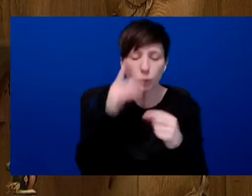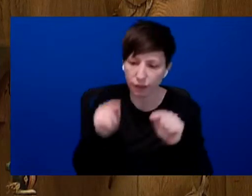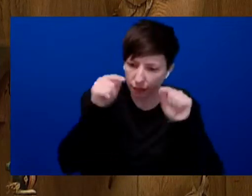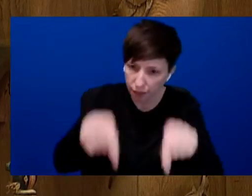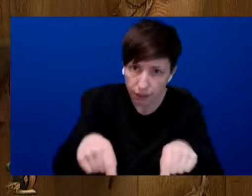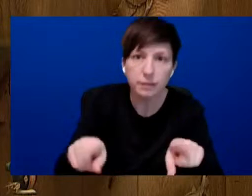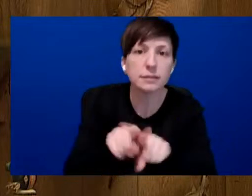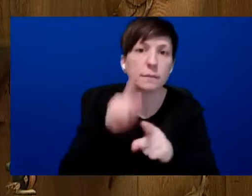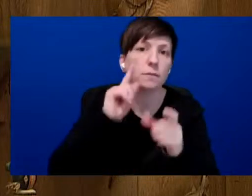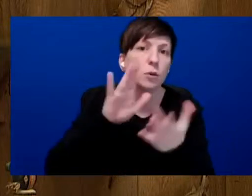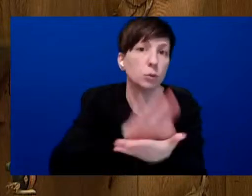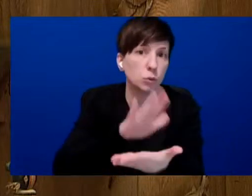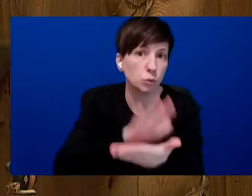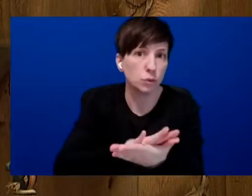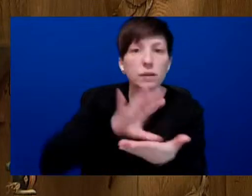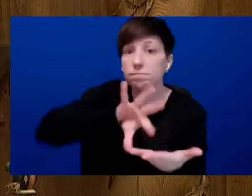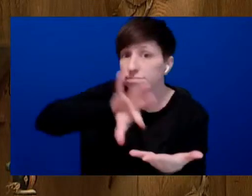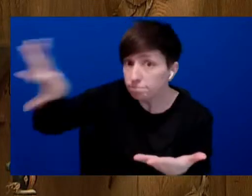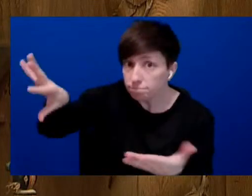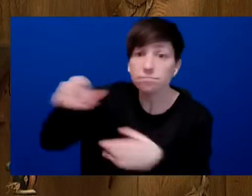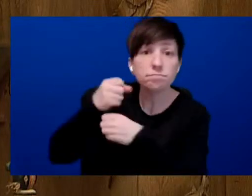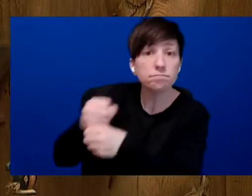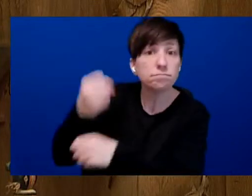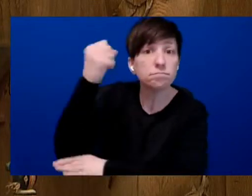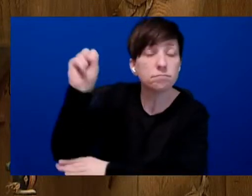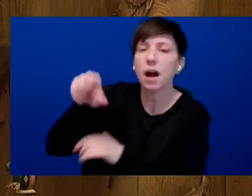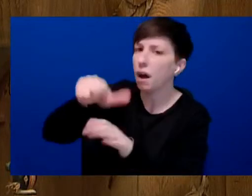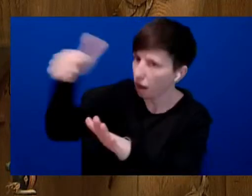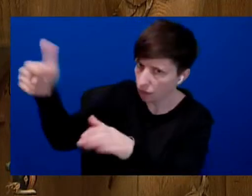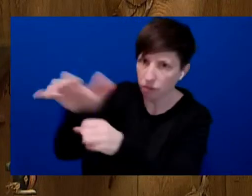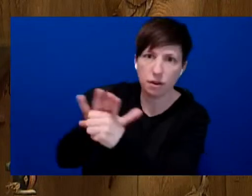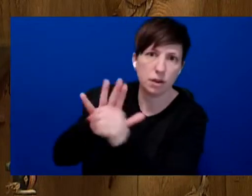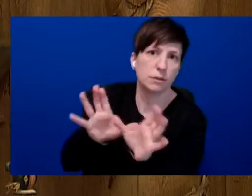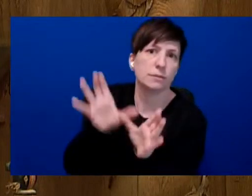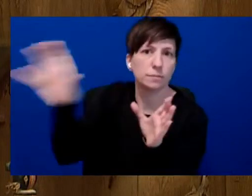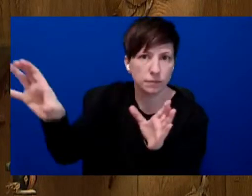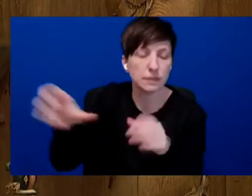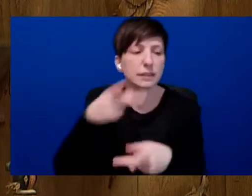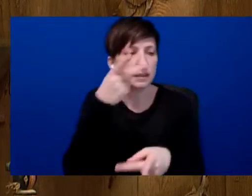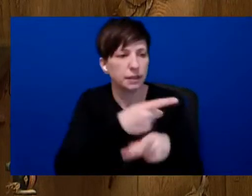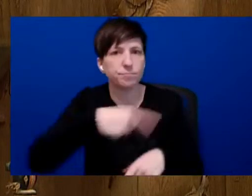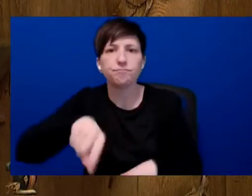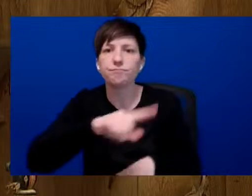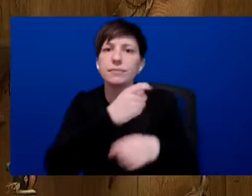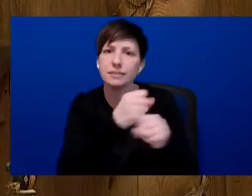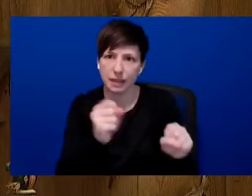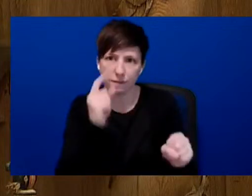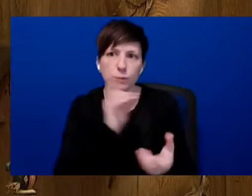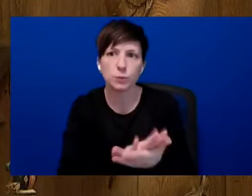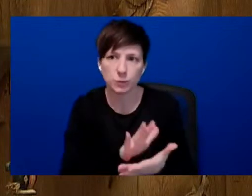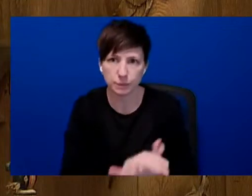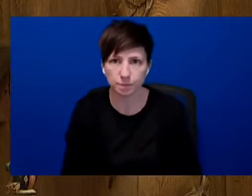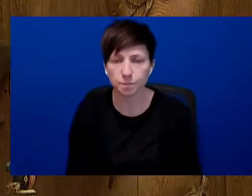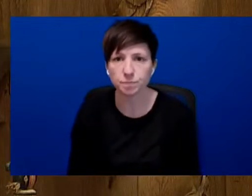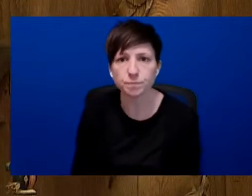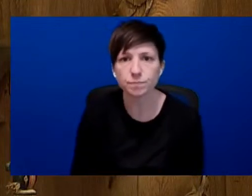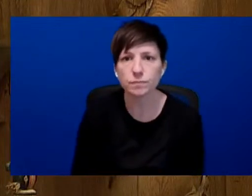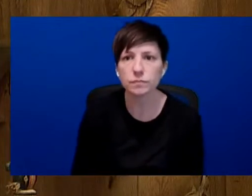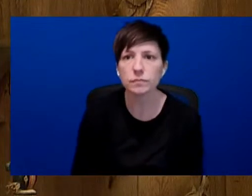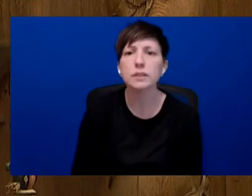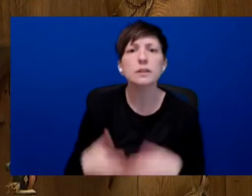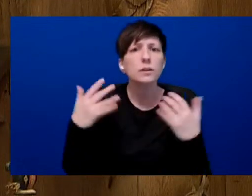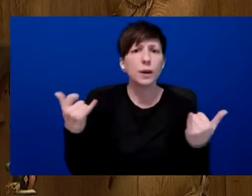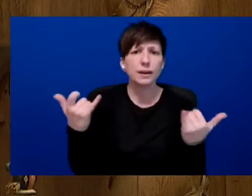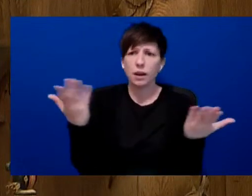school. We are in a time where significant turmoil surrounds us. Wars in